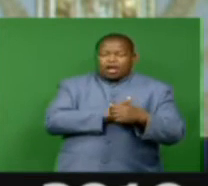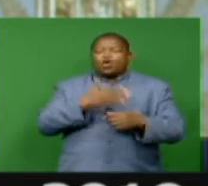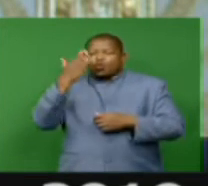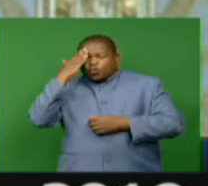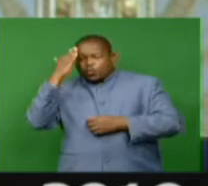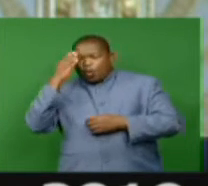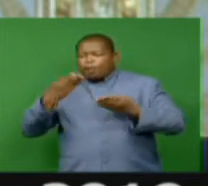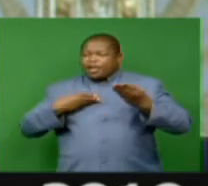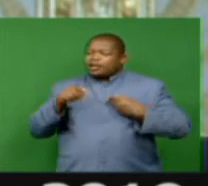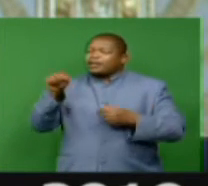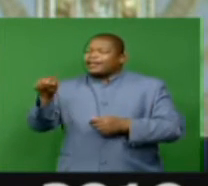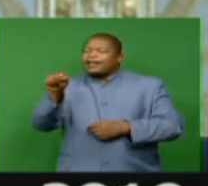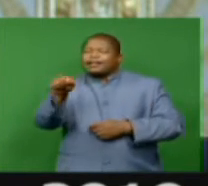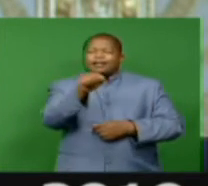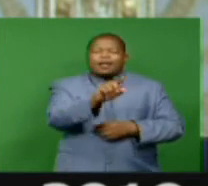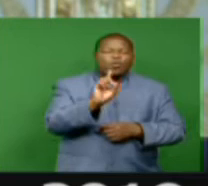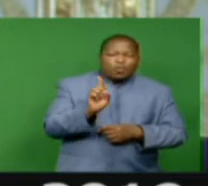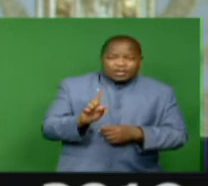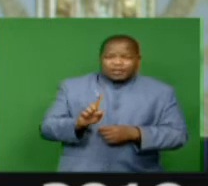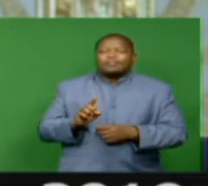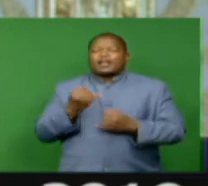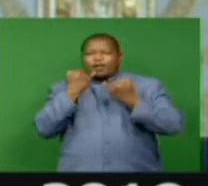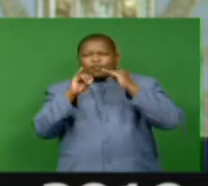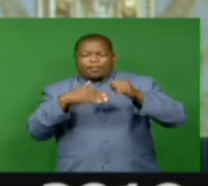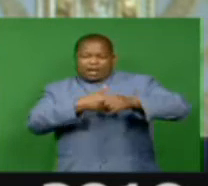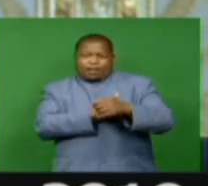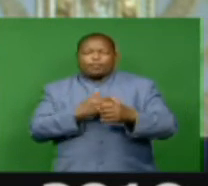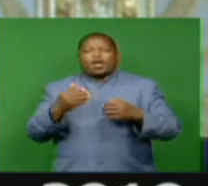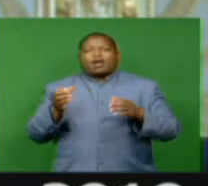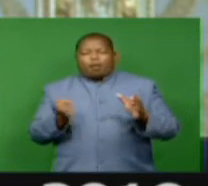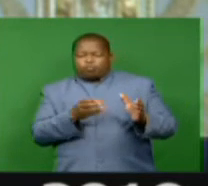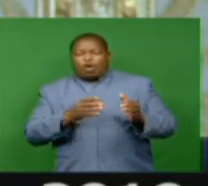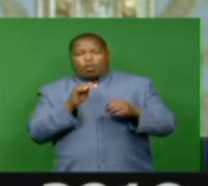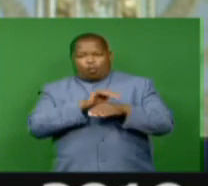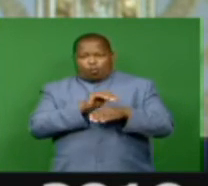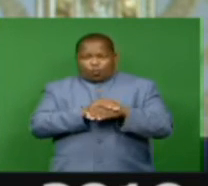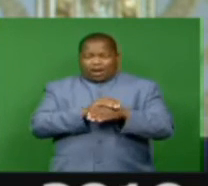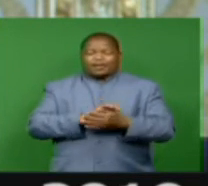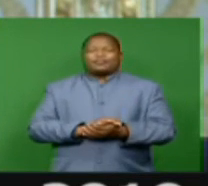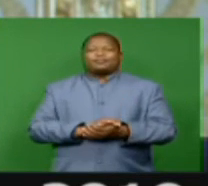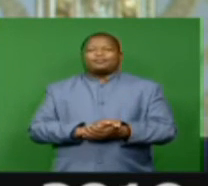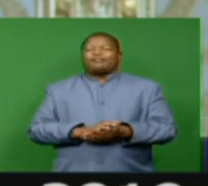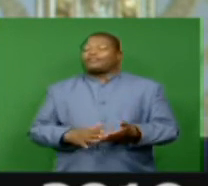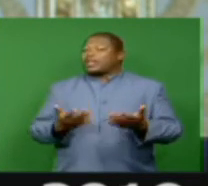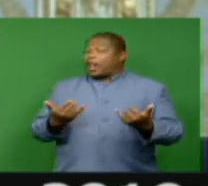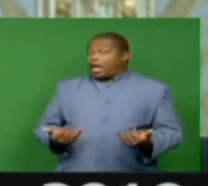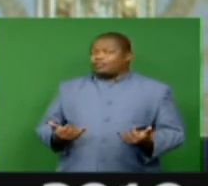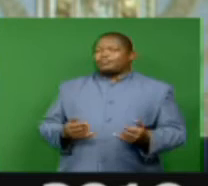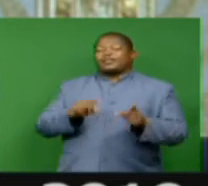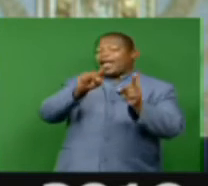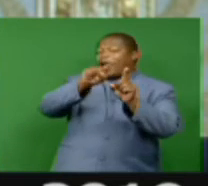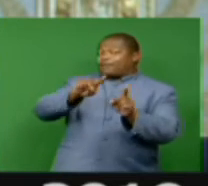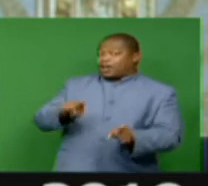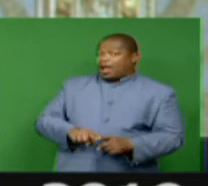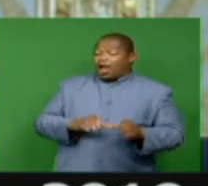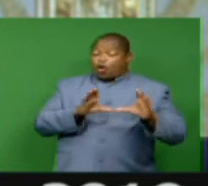The inclusive approach that the group is adopting which is aimed at creating a